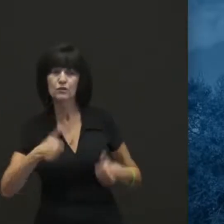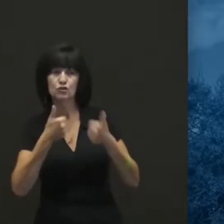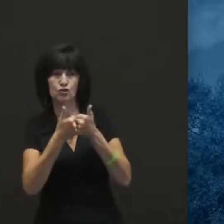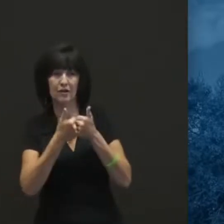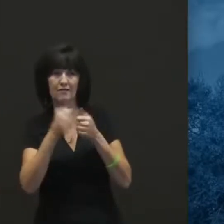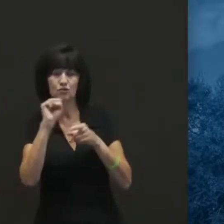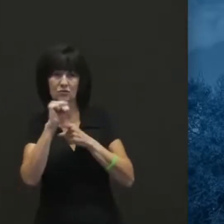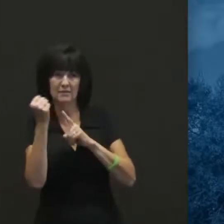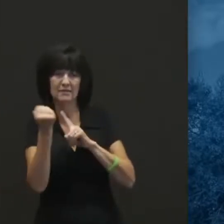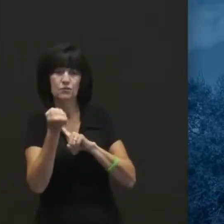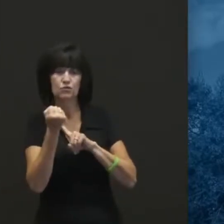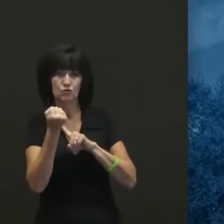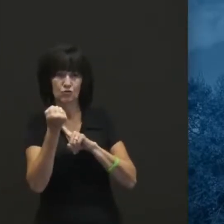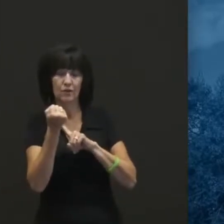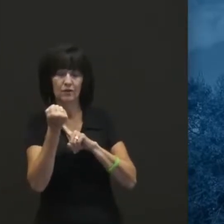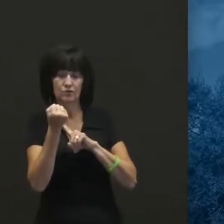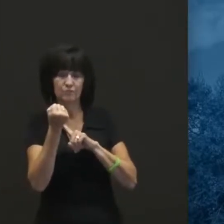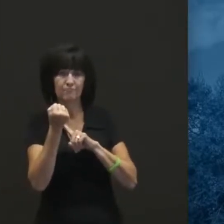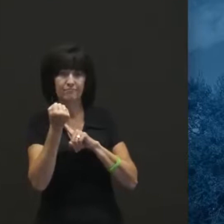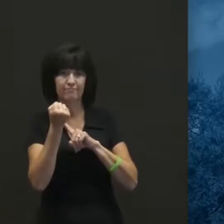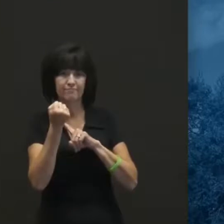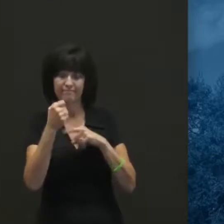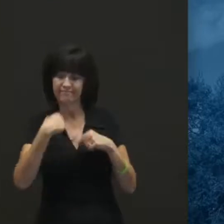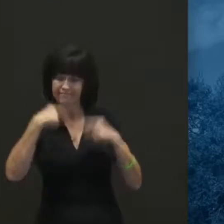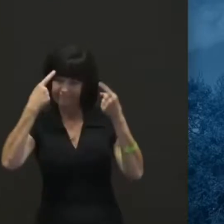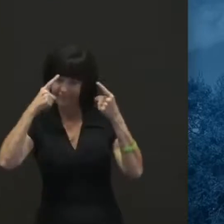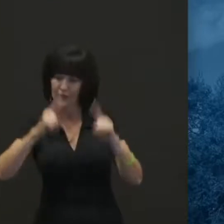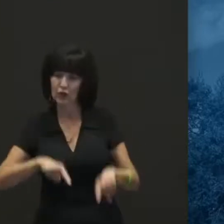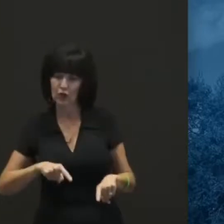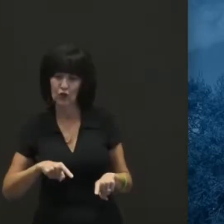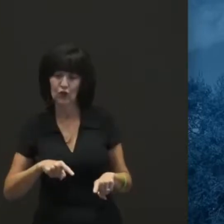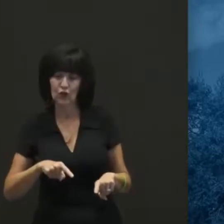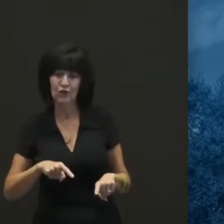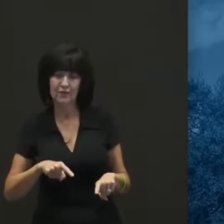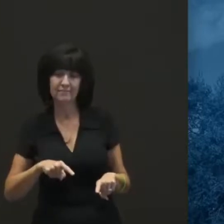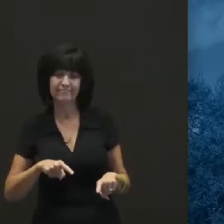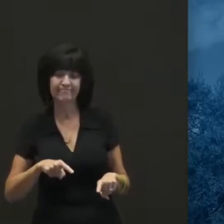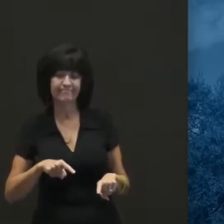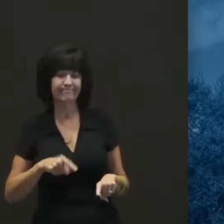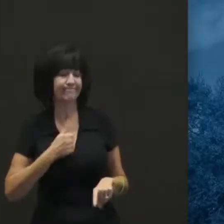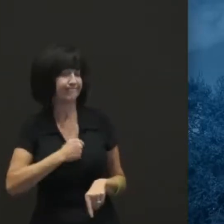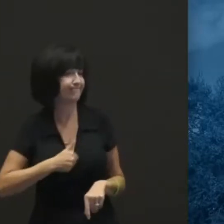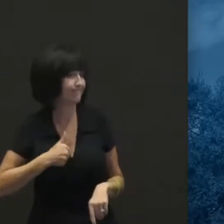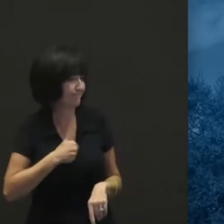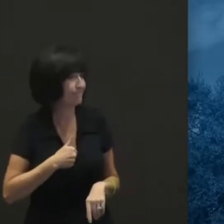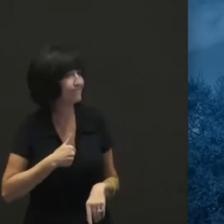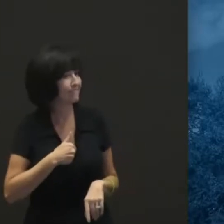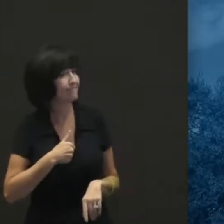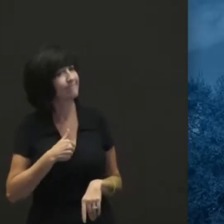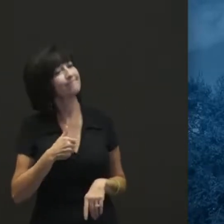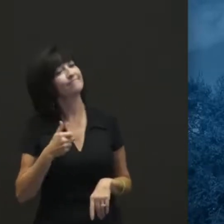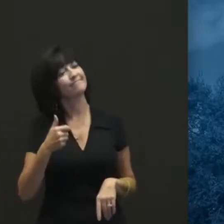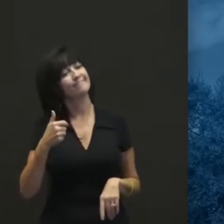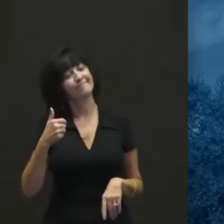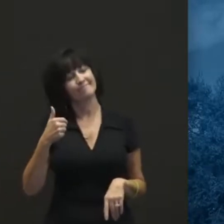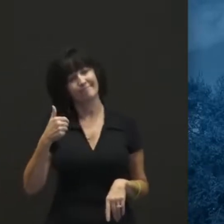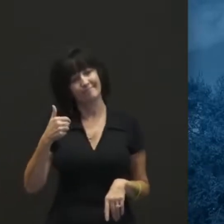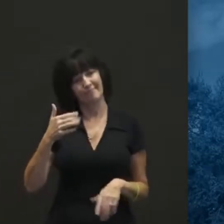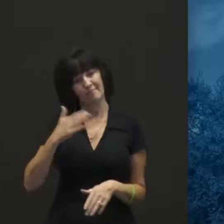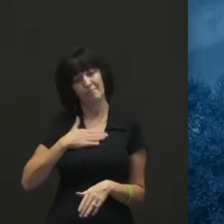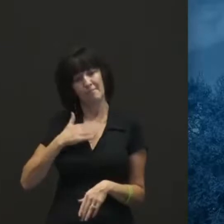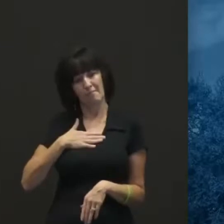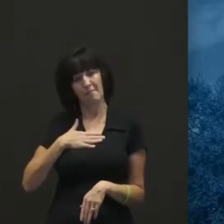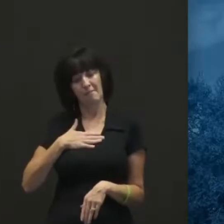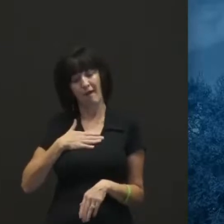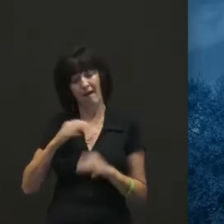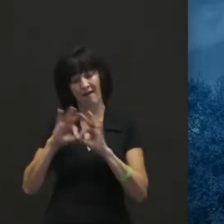I agree that very sympathetic having a high school soccer player in